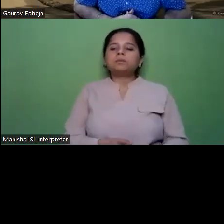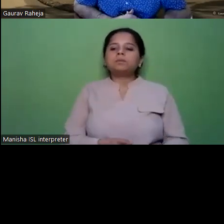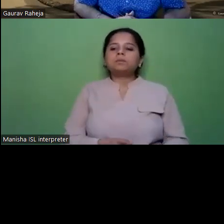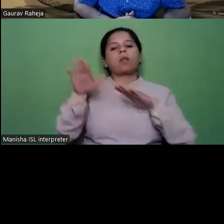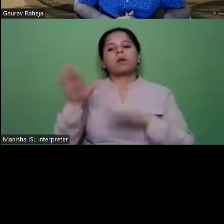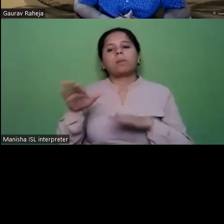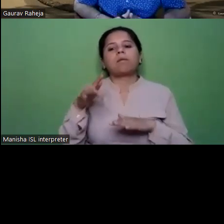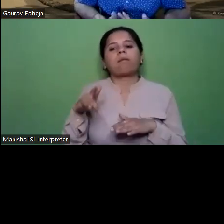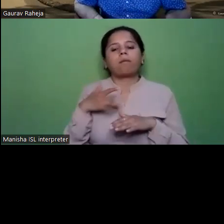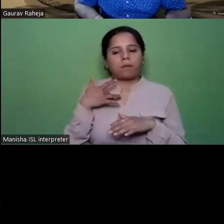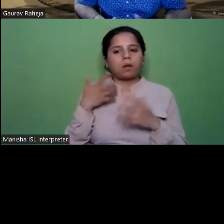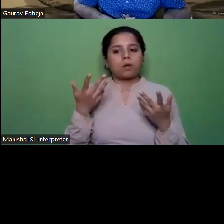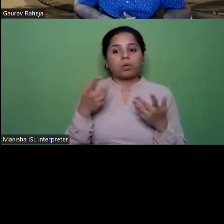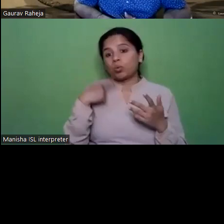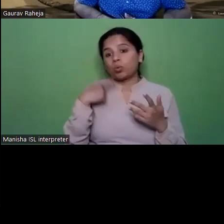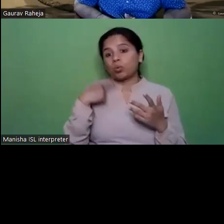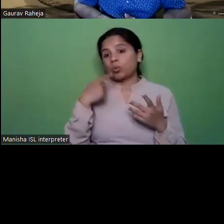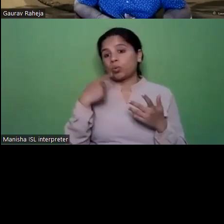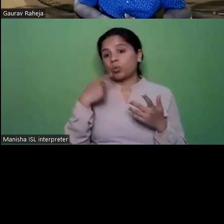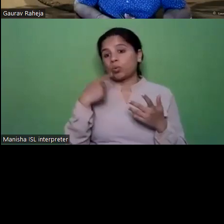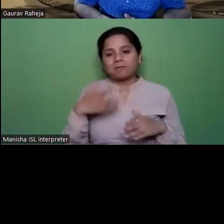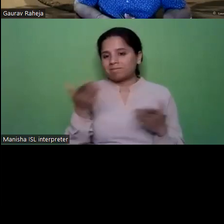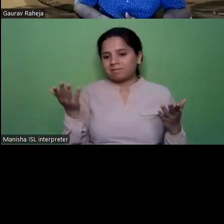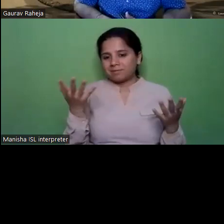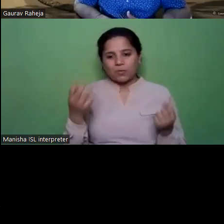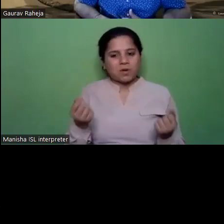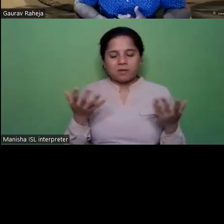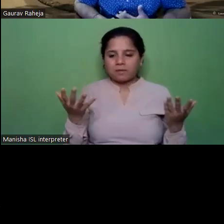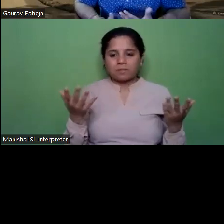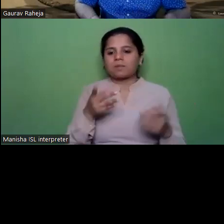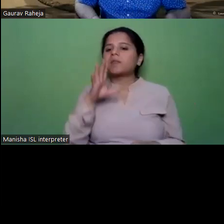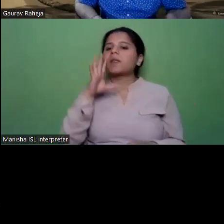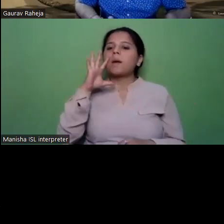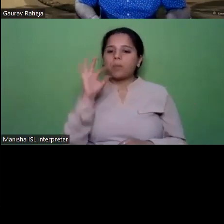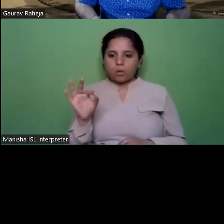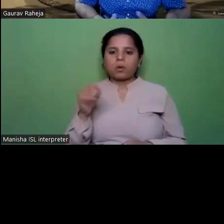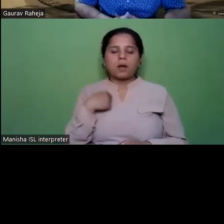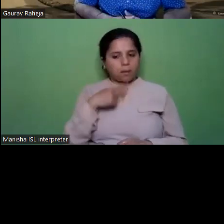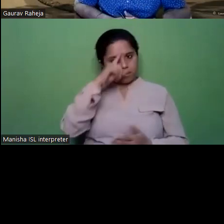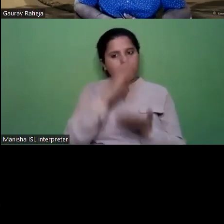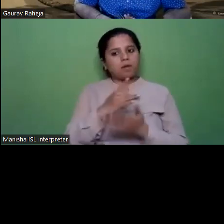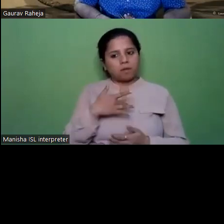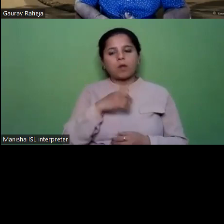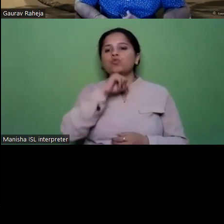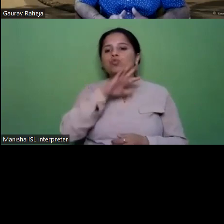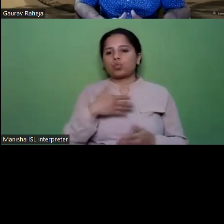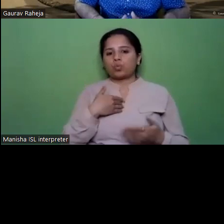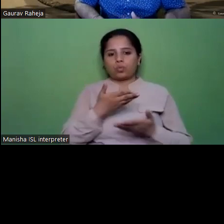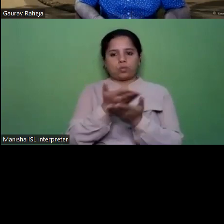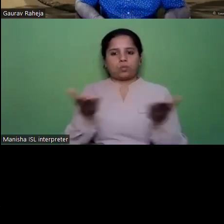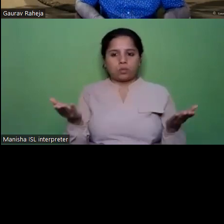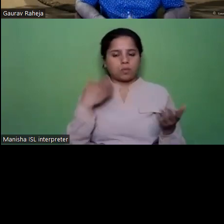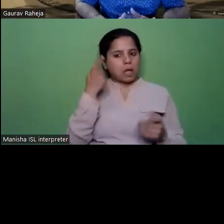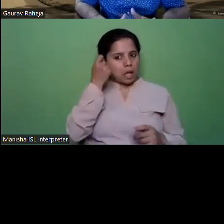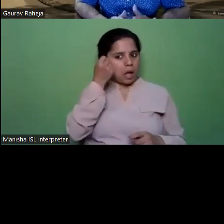dependence. And who wants dependence? So it's very important, I believe, the youth amongst you will